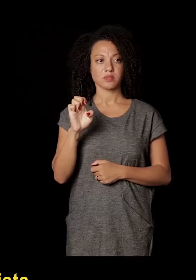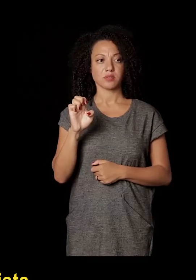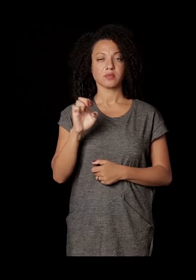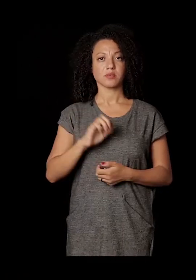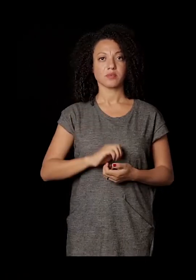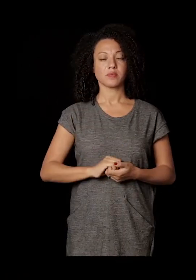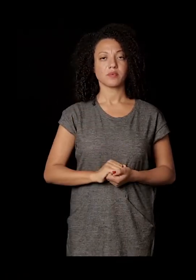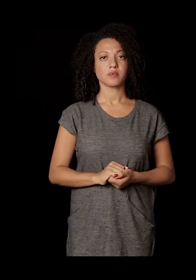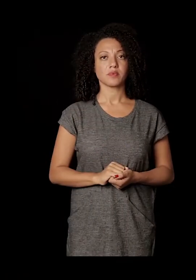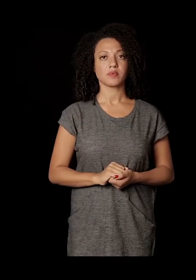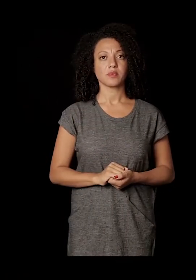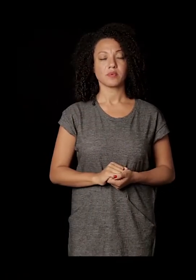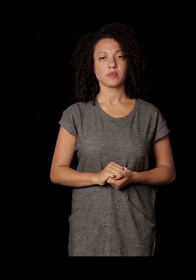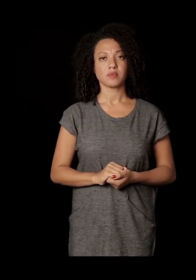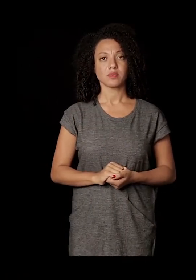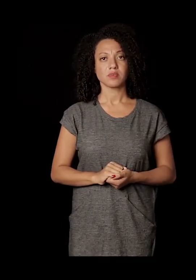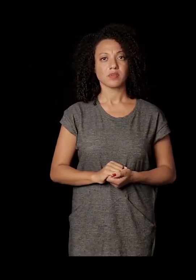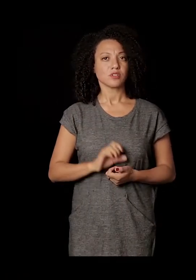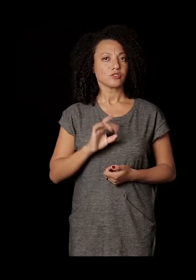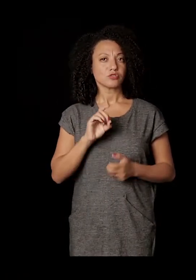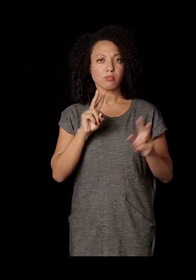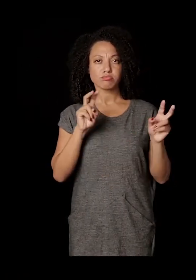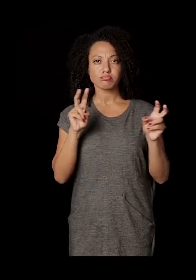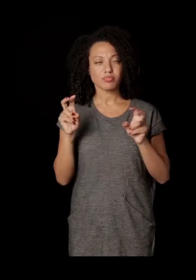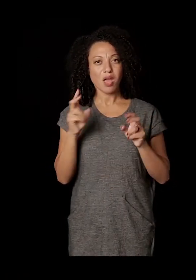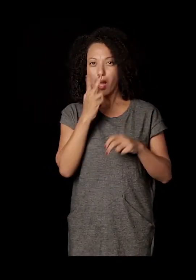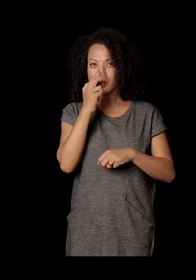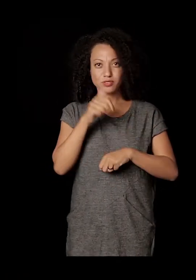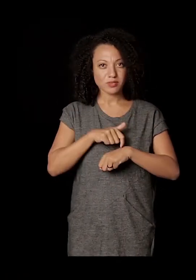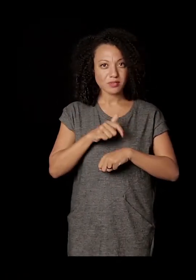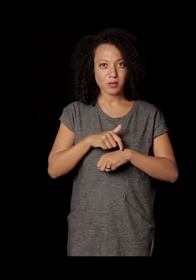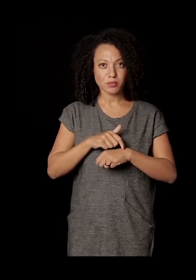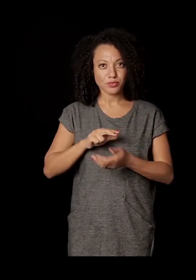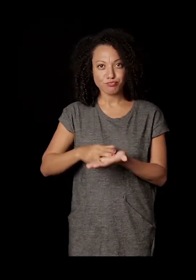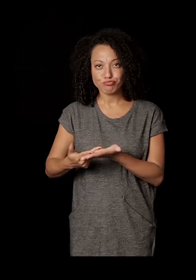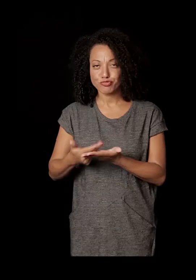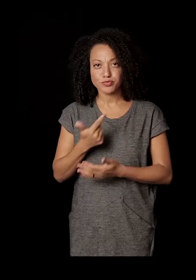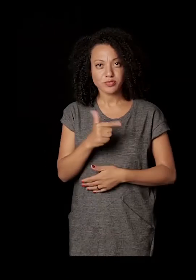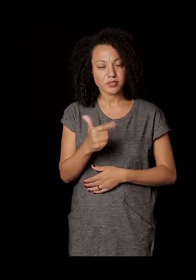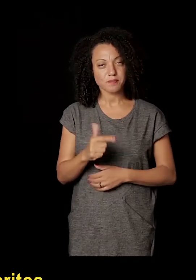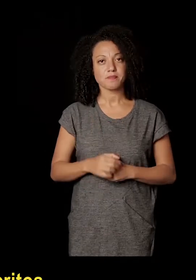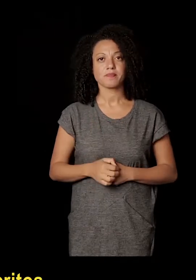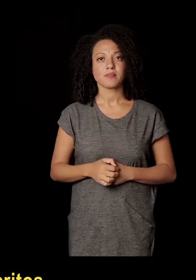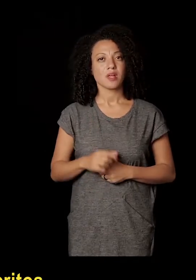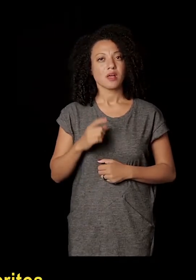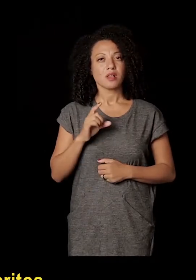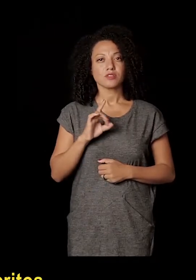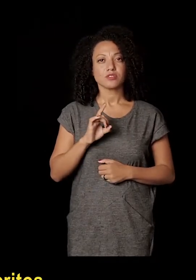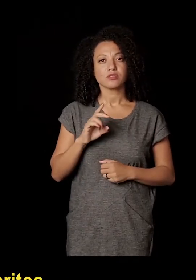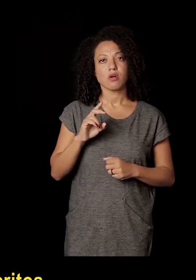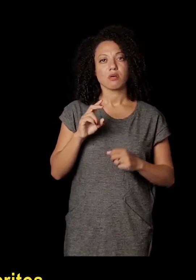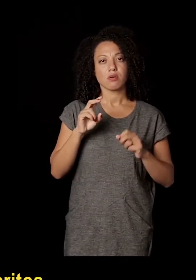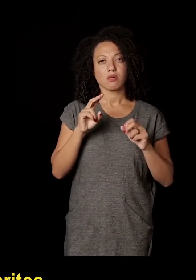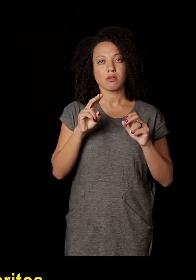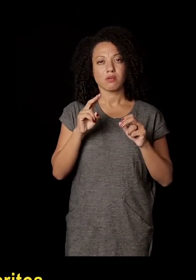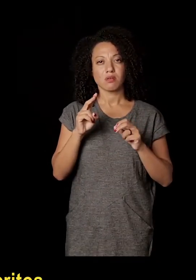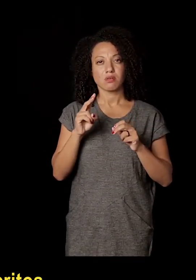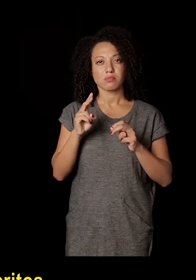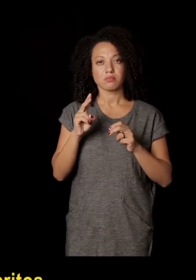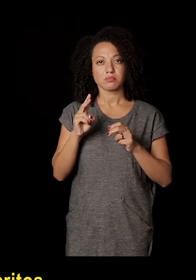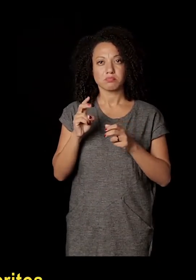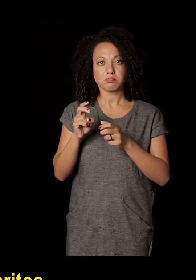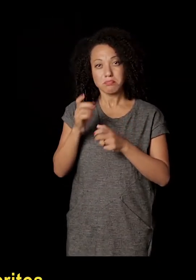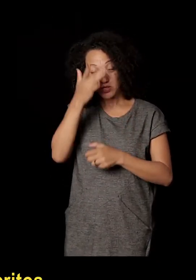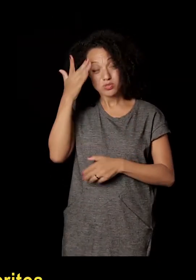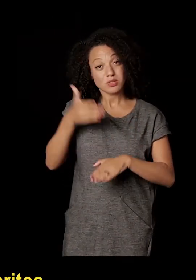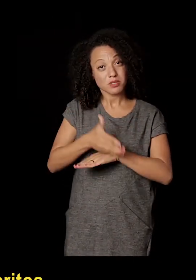magazine. And these are quotes. I don't think we have time to translate them, but these are quotes from